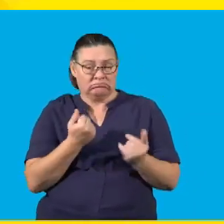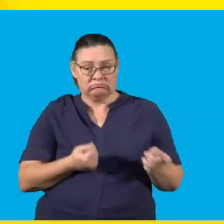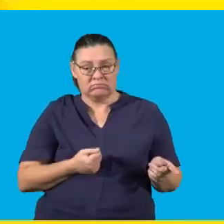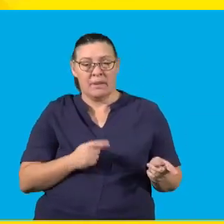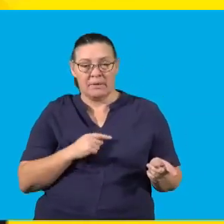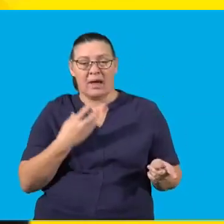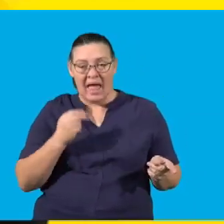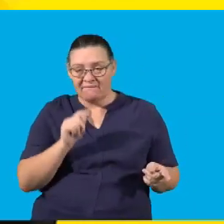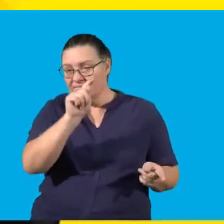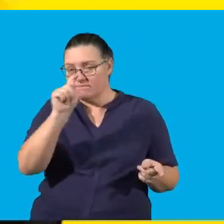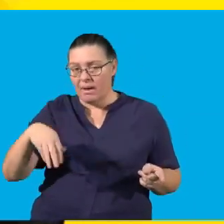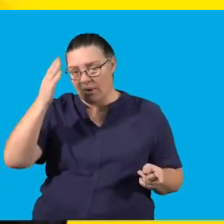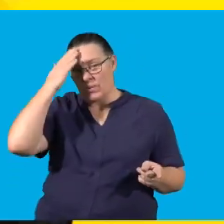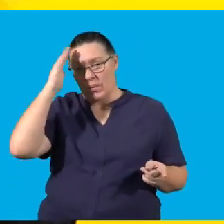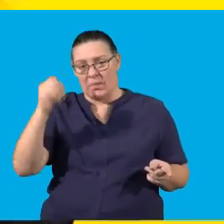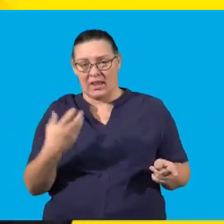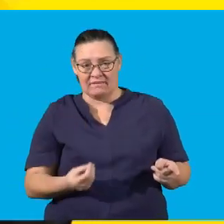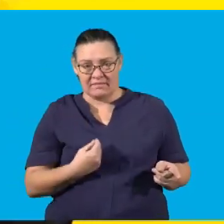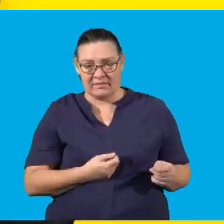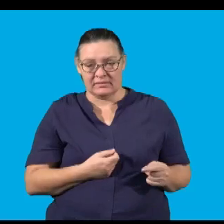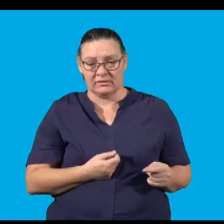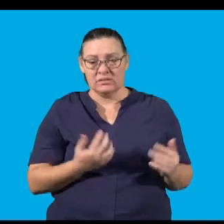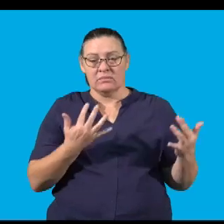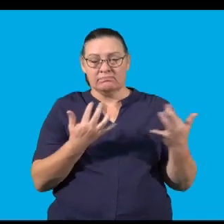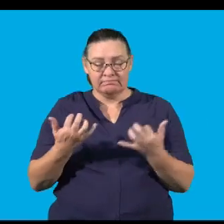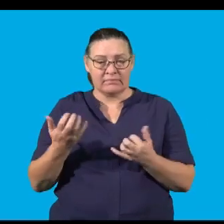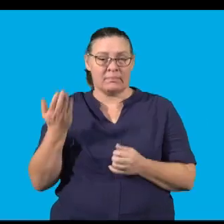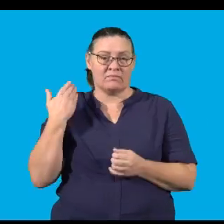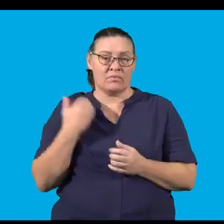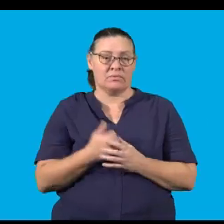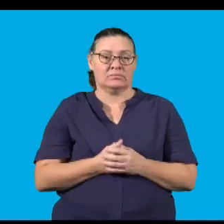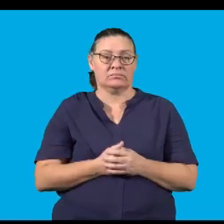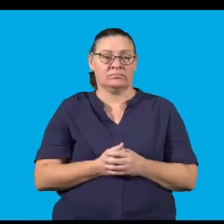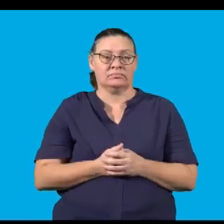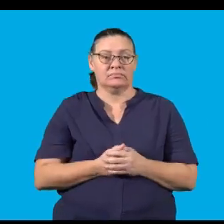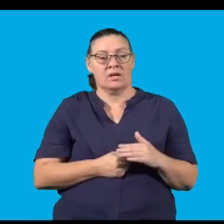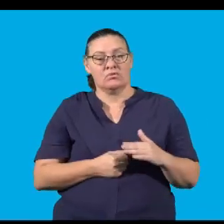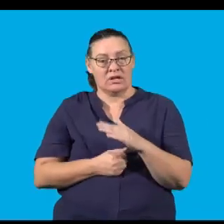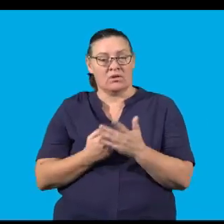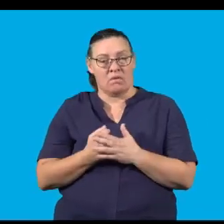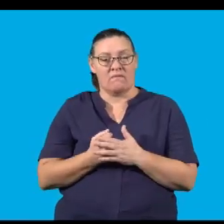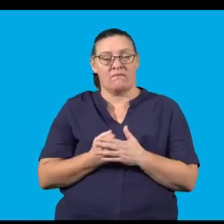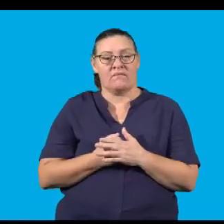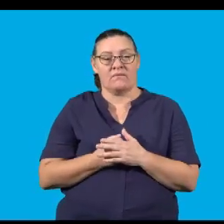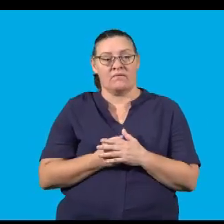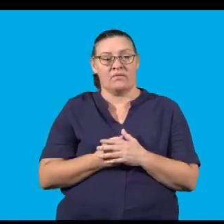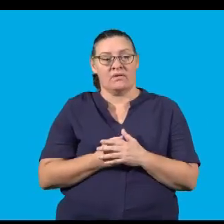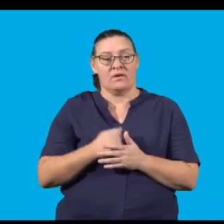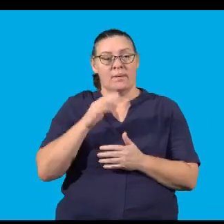unknown, I do have known coordinates. Okay, so we worked out previously the gradient of that